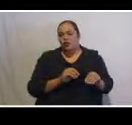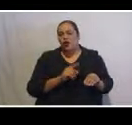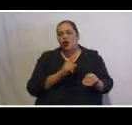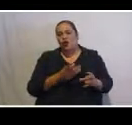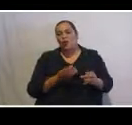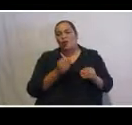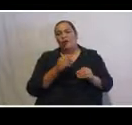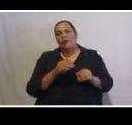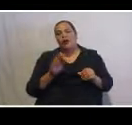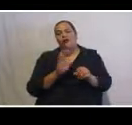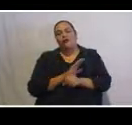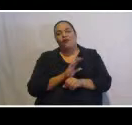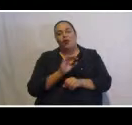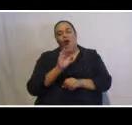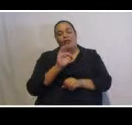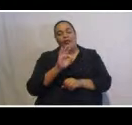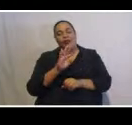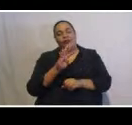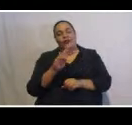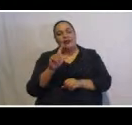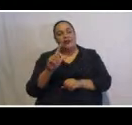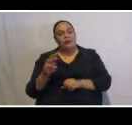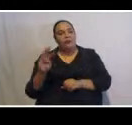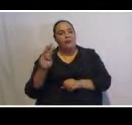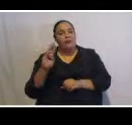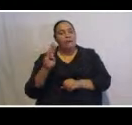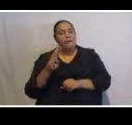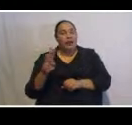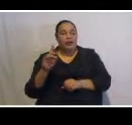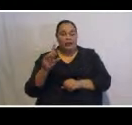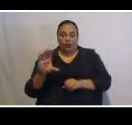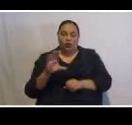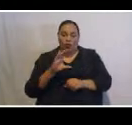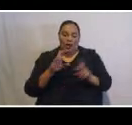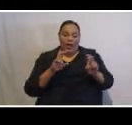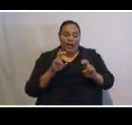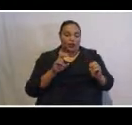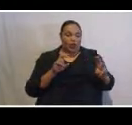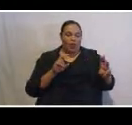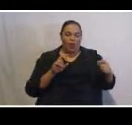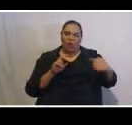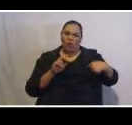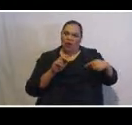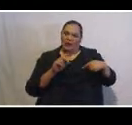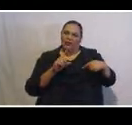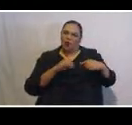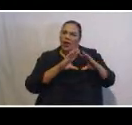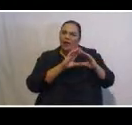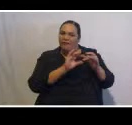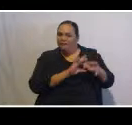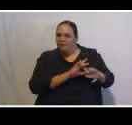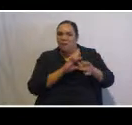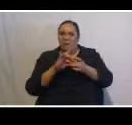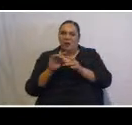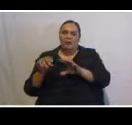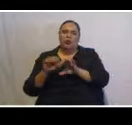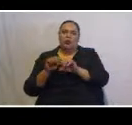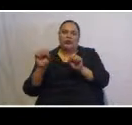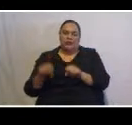get the 347 billion that ESCOM is owing us? Because all of it is connected in the